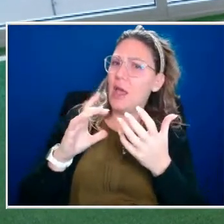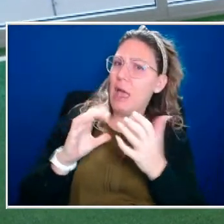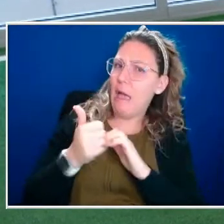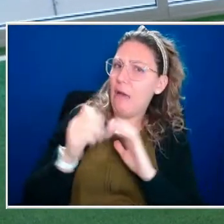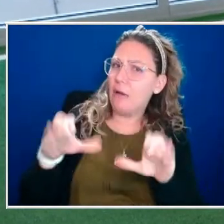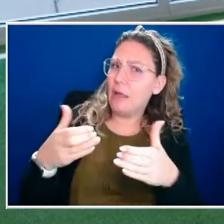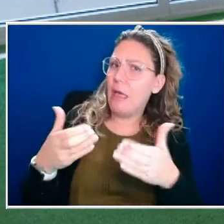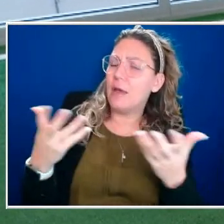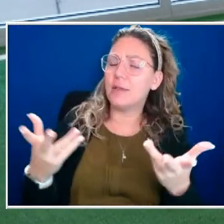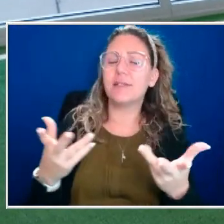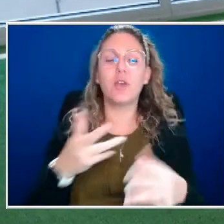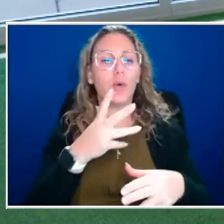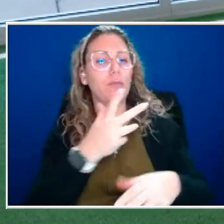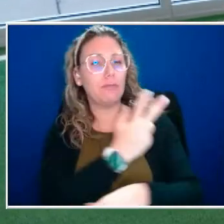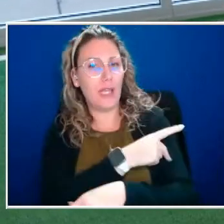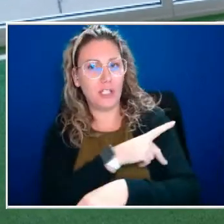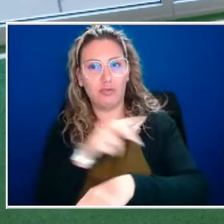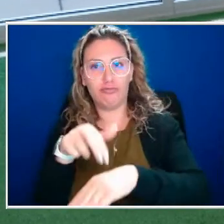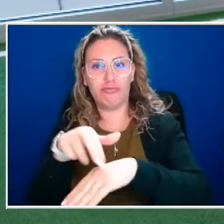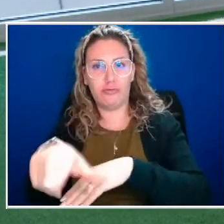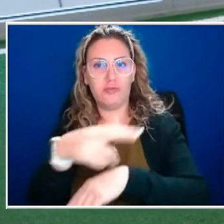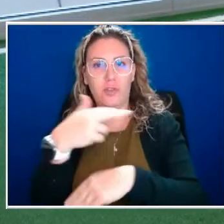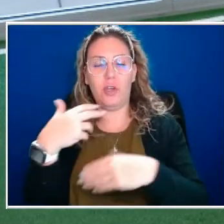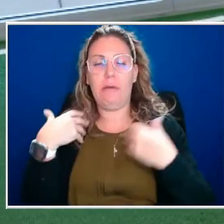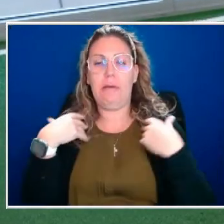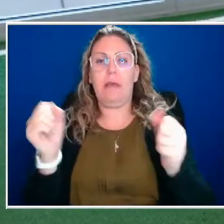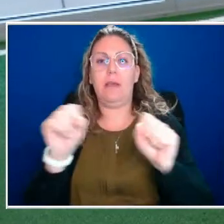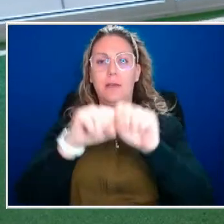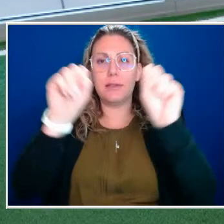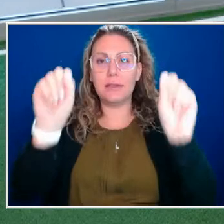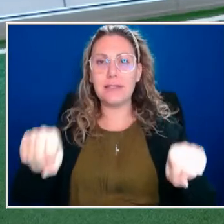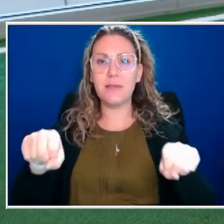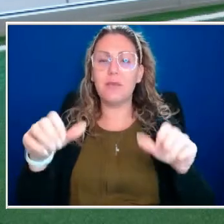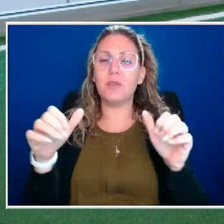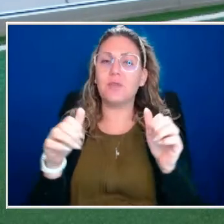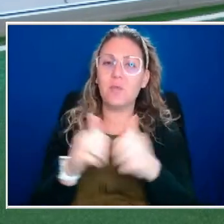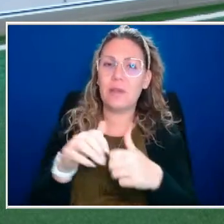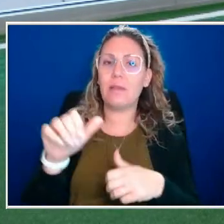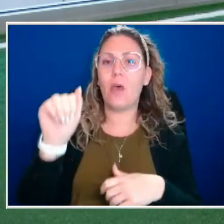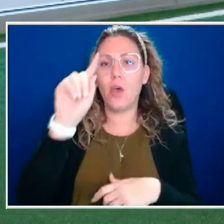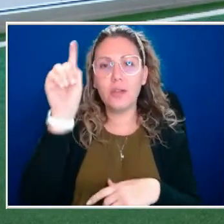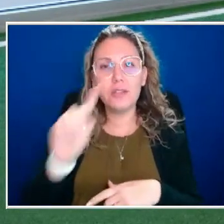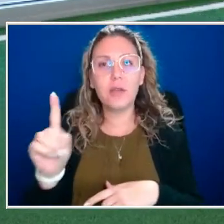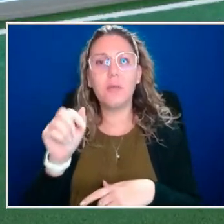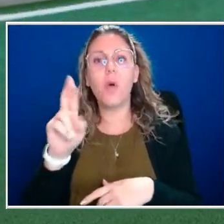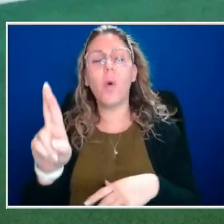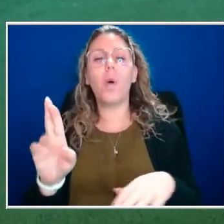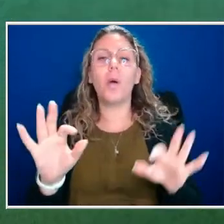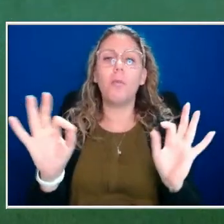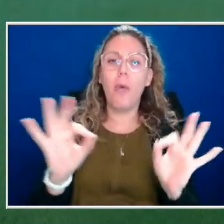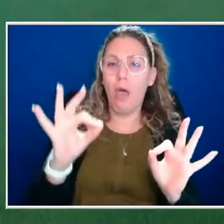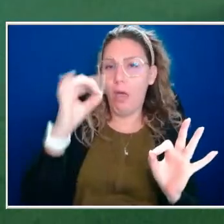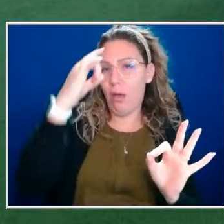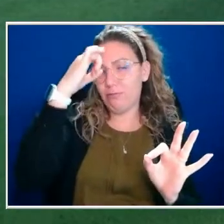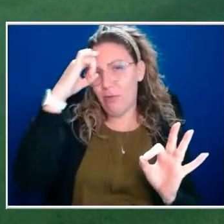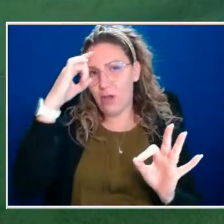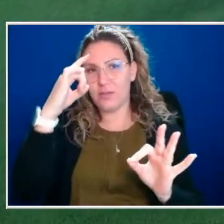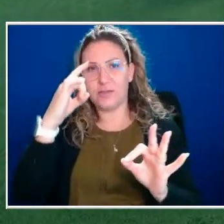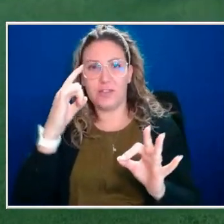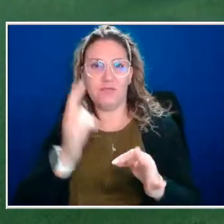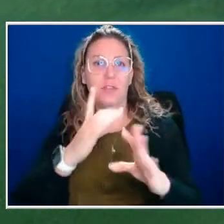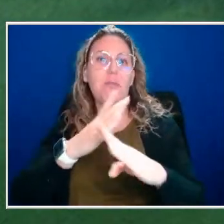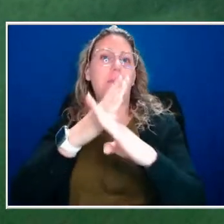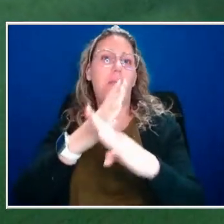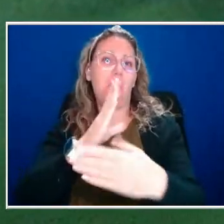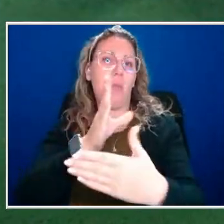through the health system that are diagnosed with Alzheimer's or mild cognitive impairment. And they come in, we work with a